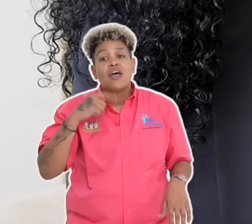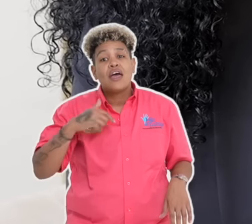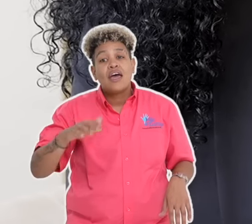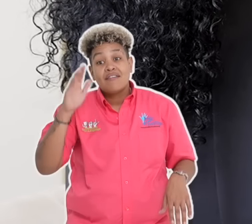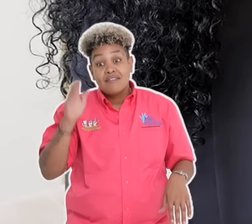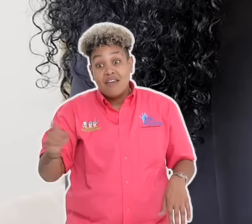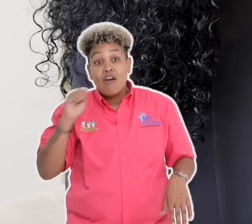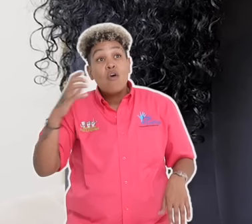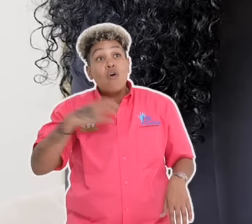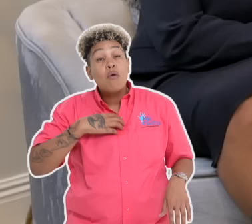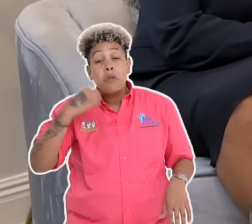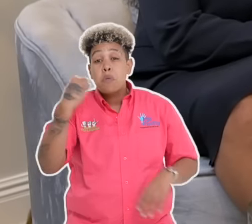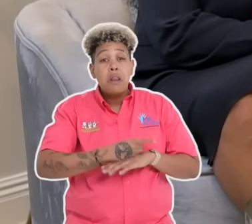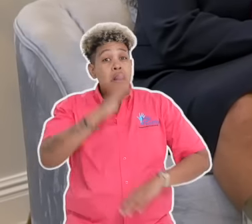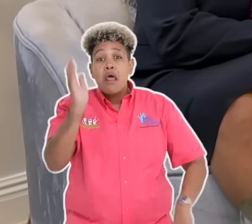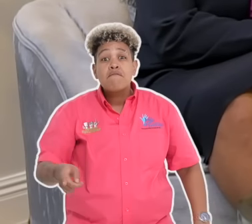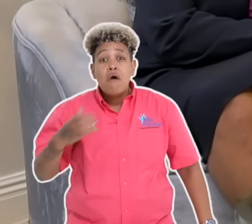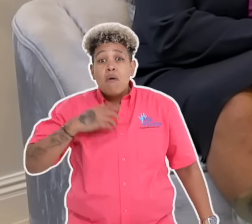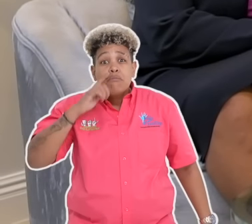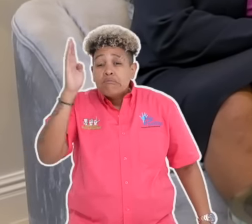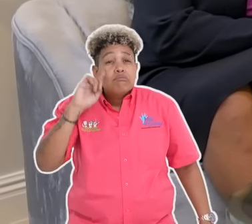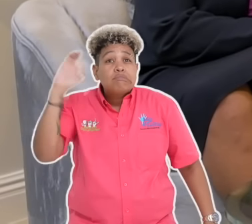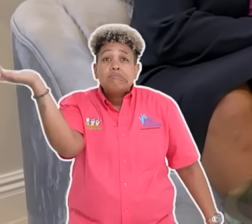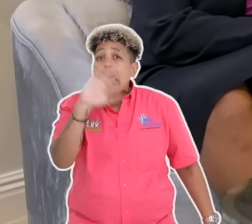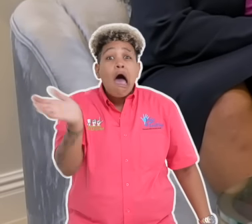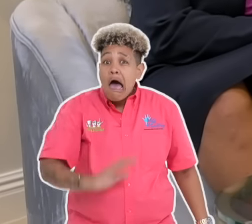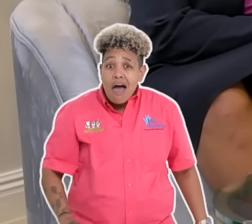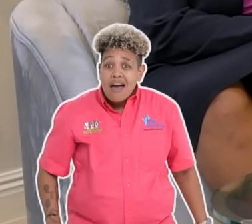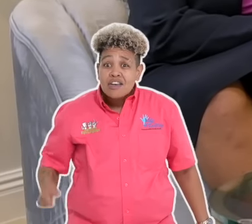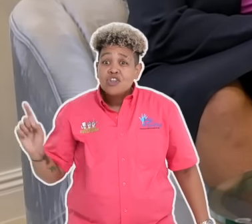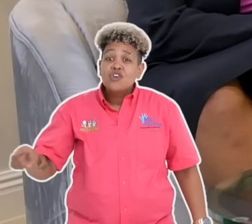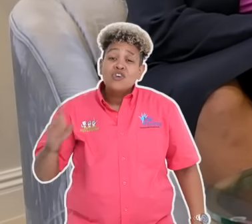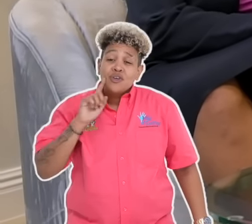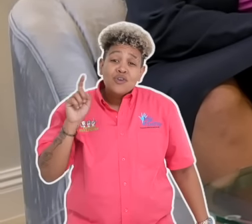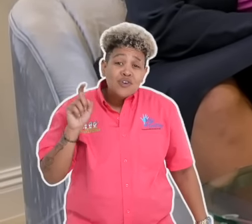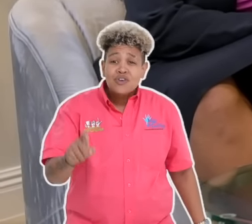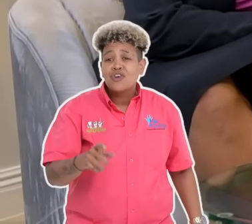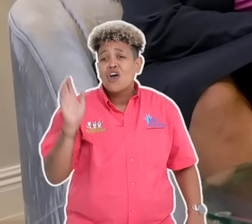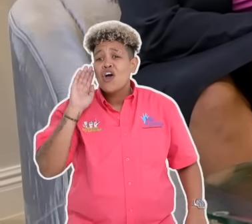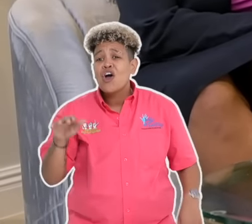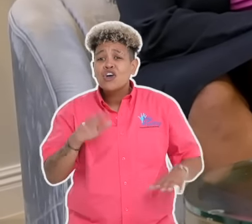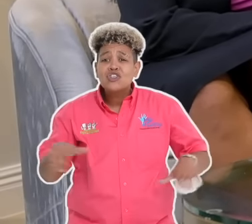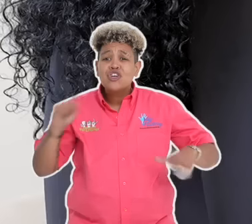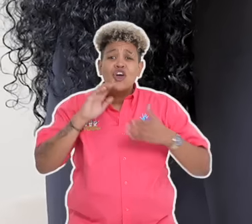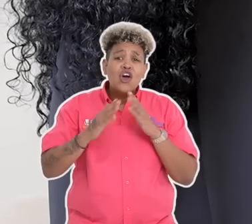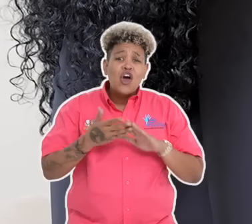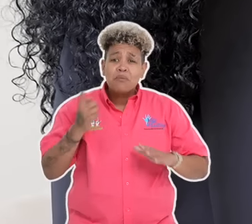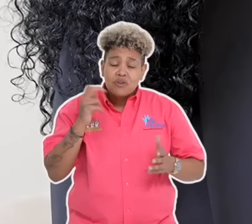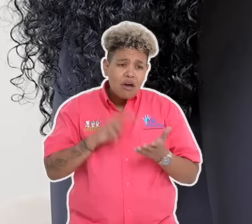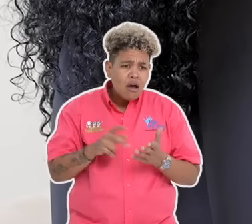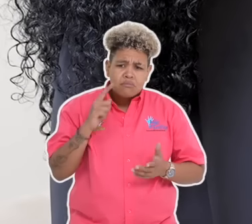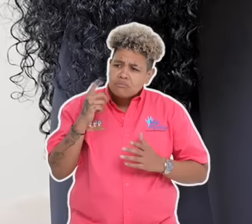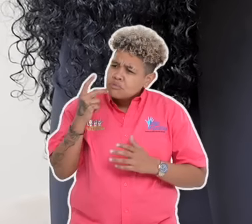her complain a single day of her life. She would, every evening she cooks, she would, all the children from the